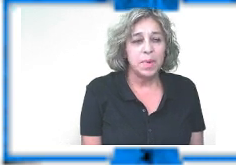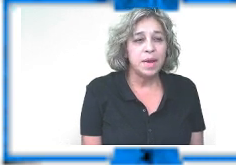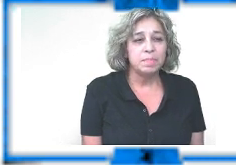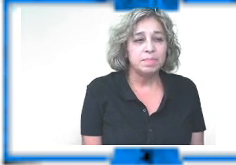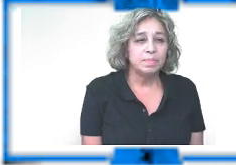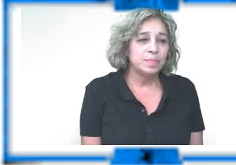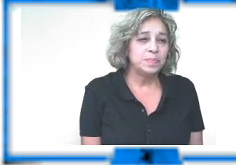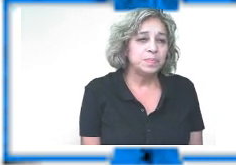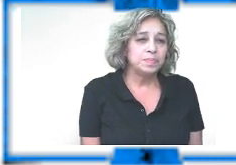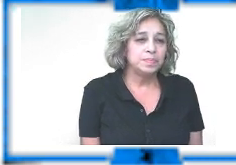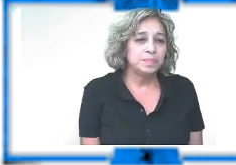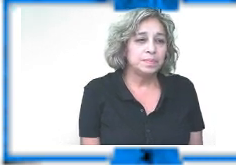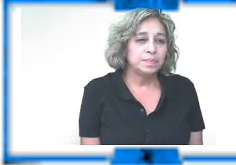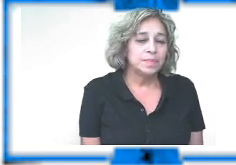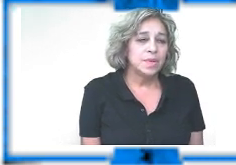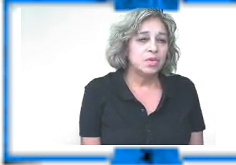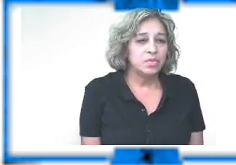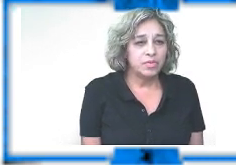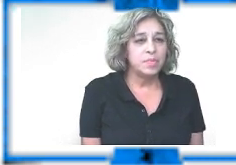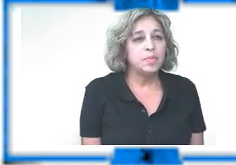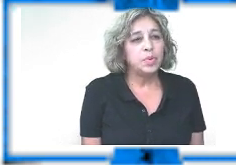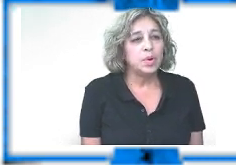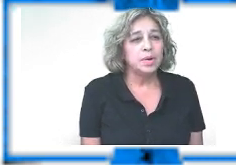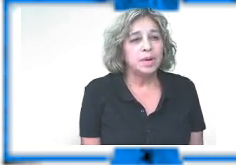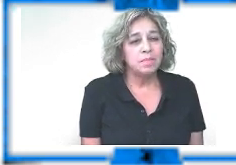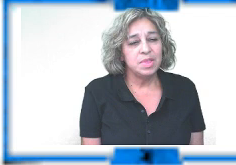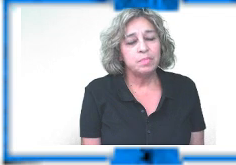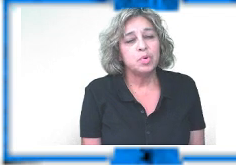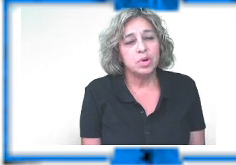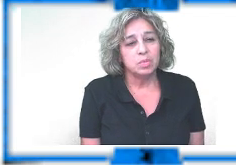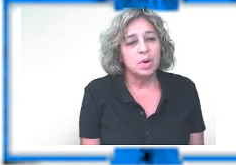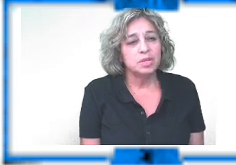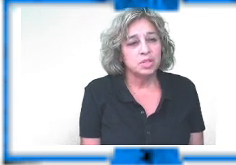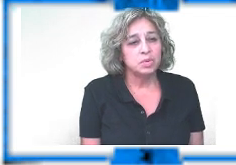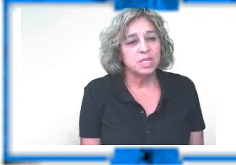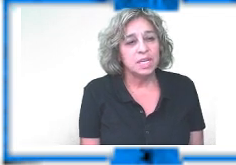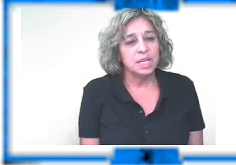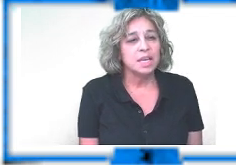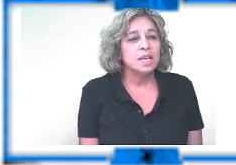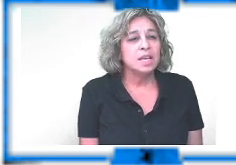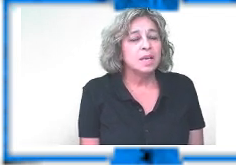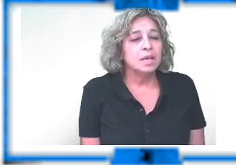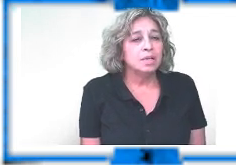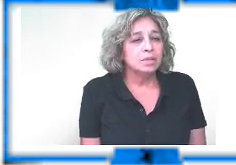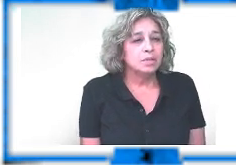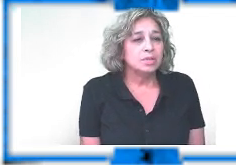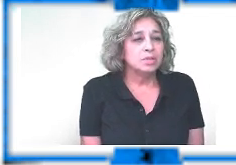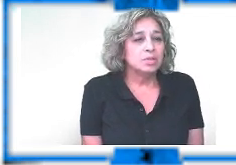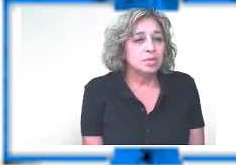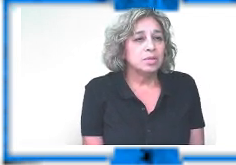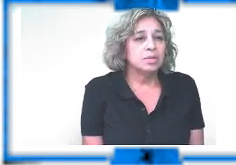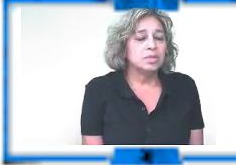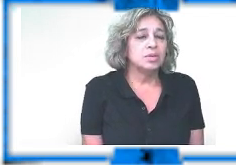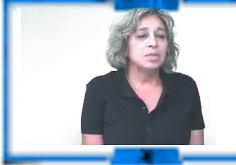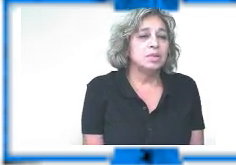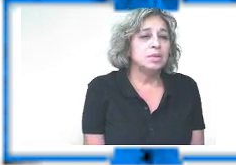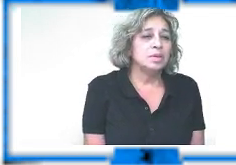from the bottom? Or from the poor? I mean, the poor also were stealing.